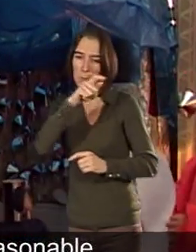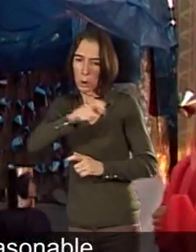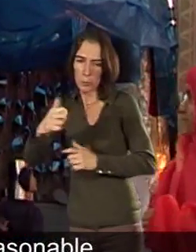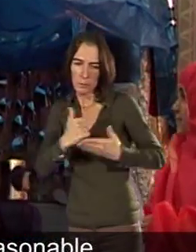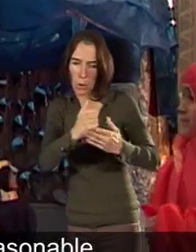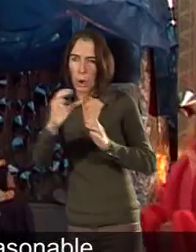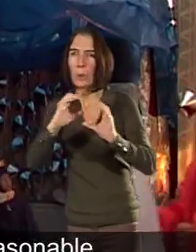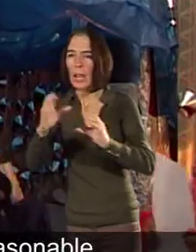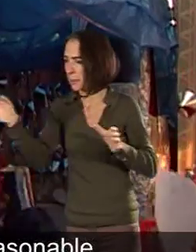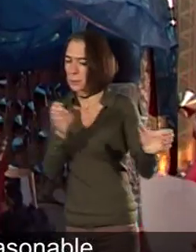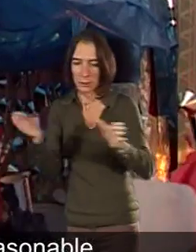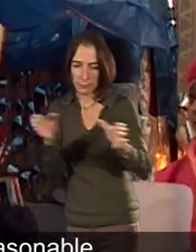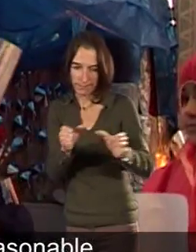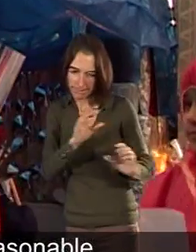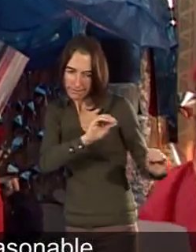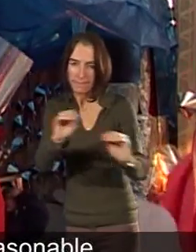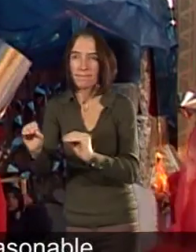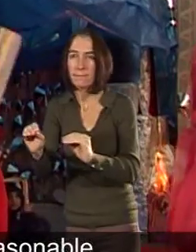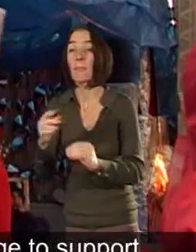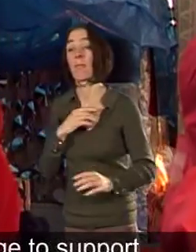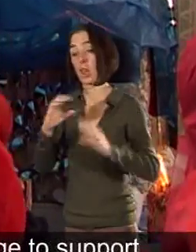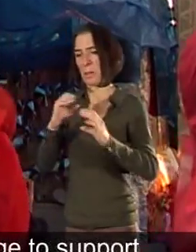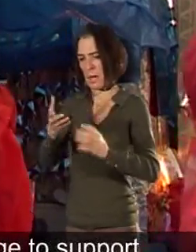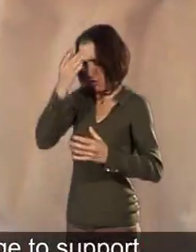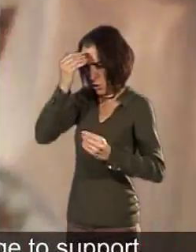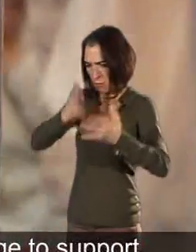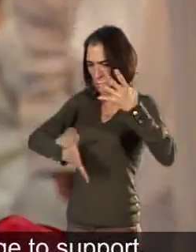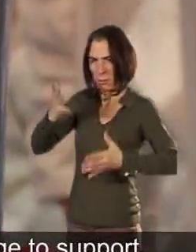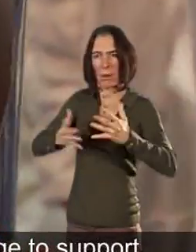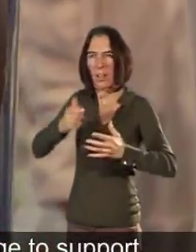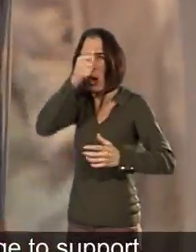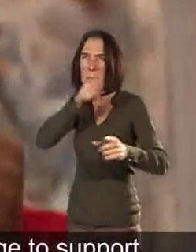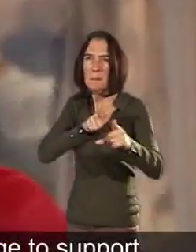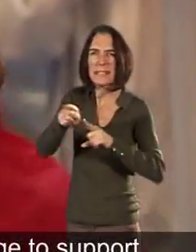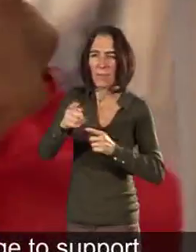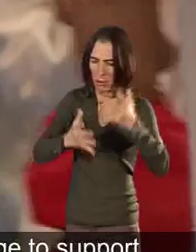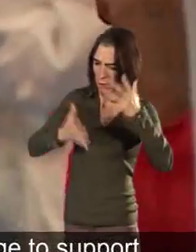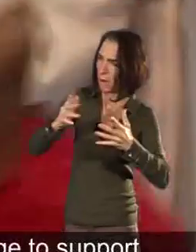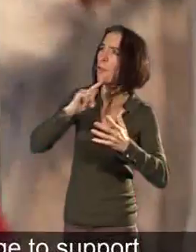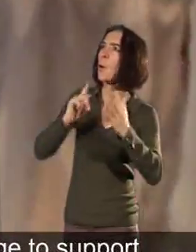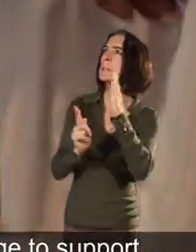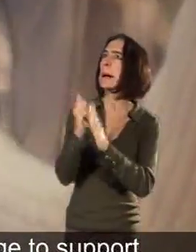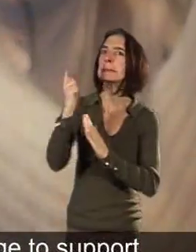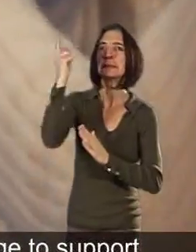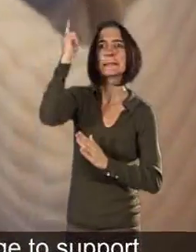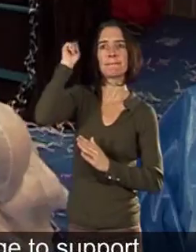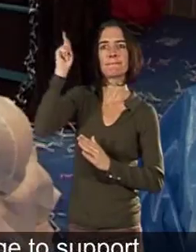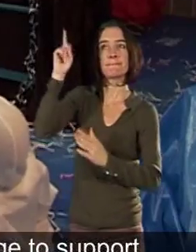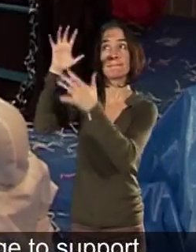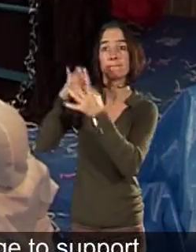communicators. A reasonable adjustment is that all the communicators have had training in specific sign language to support the space